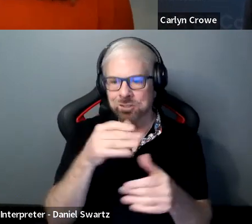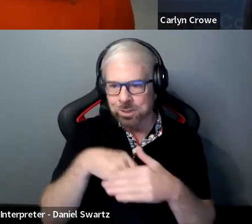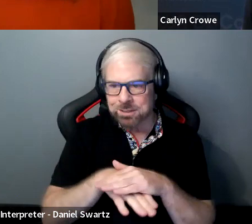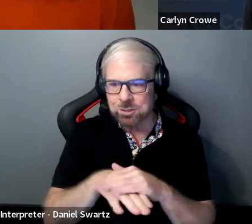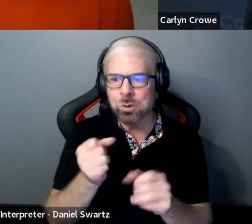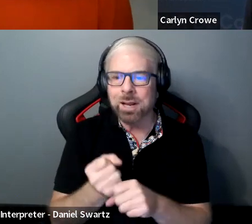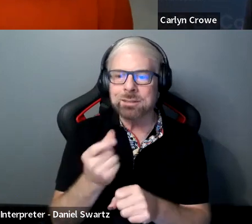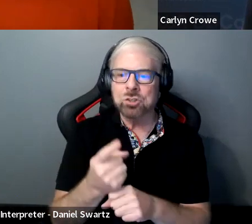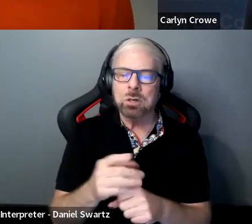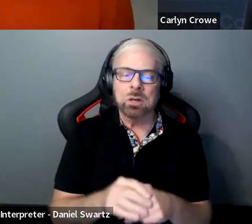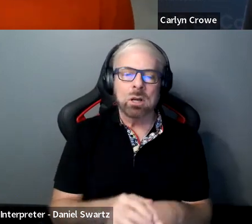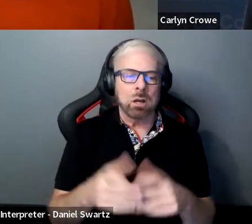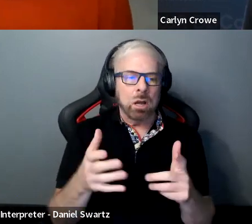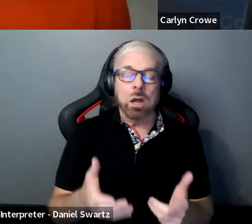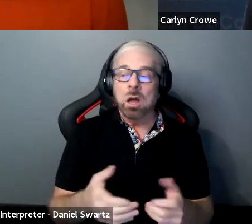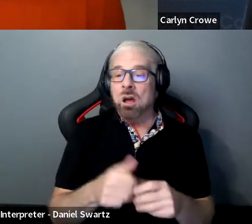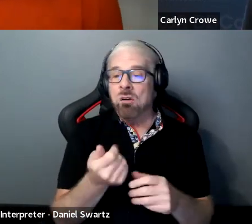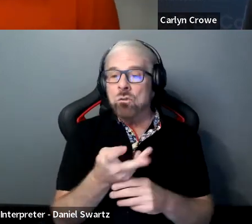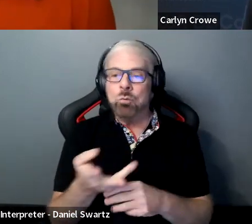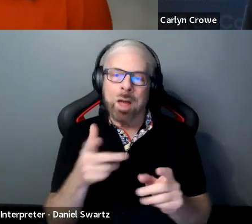Very quickly, a couple of bad things.